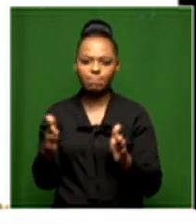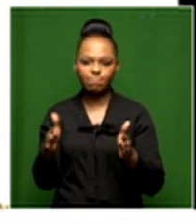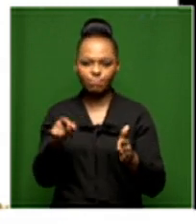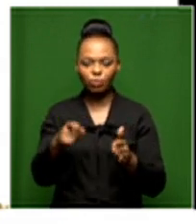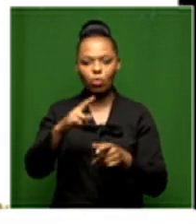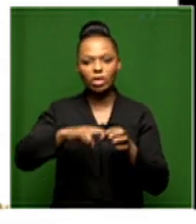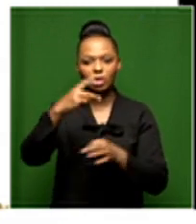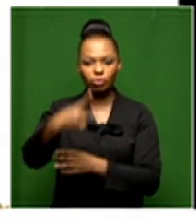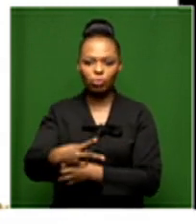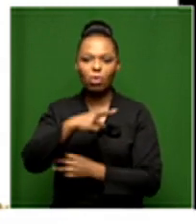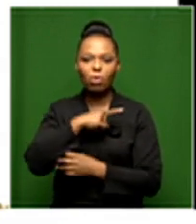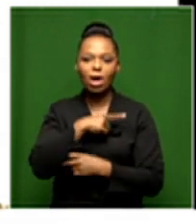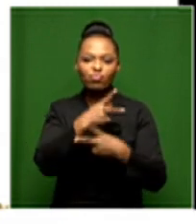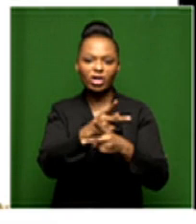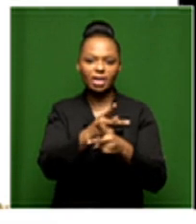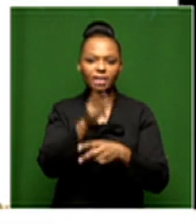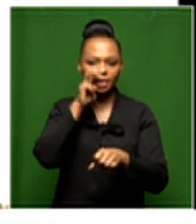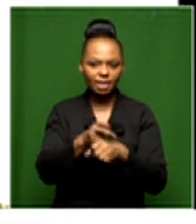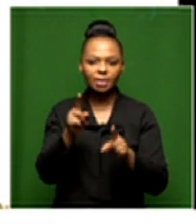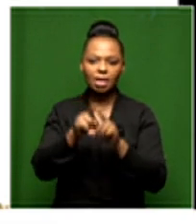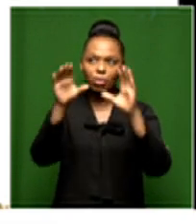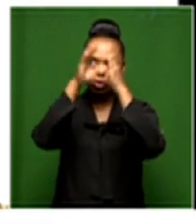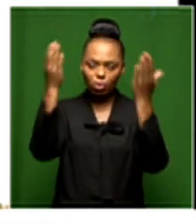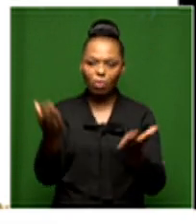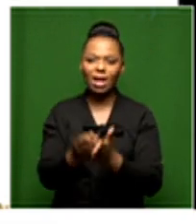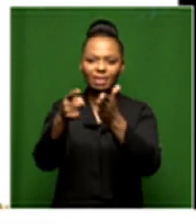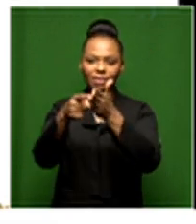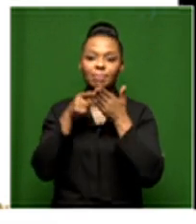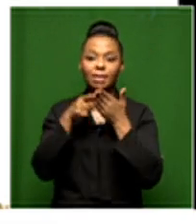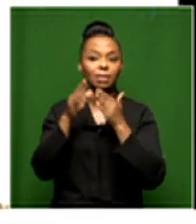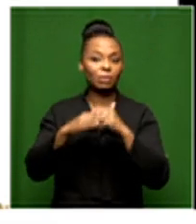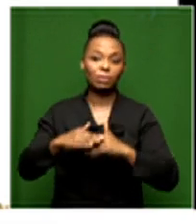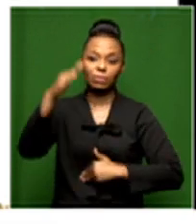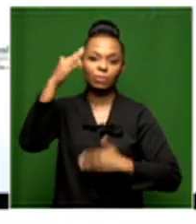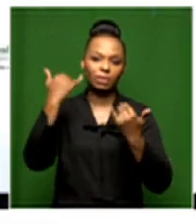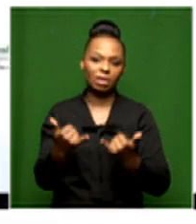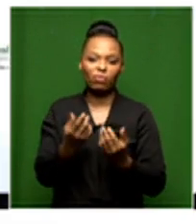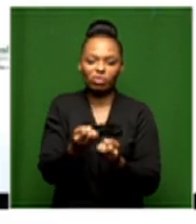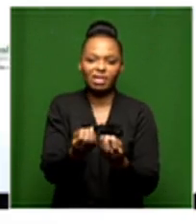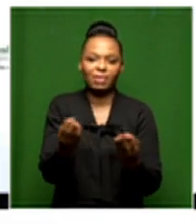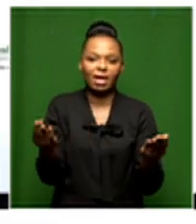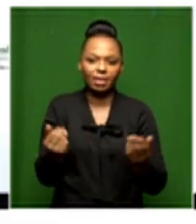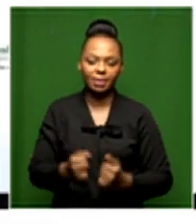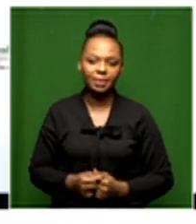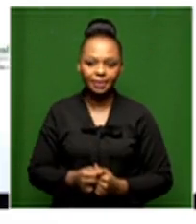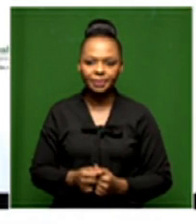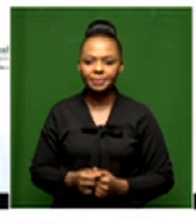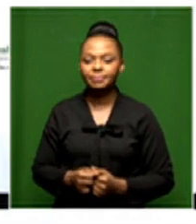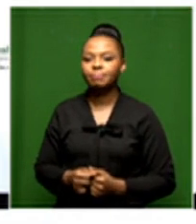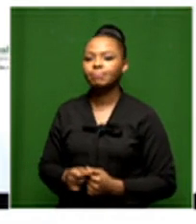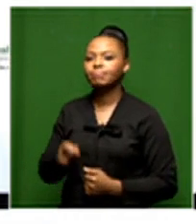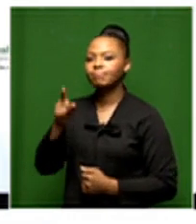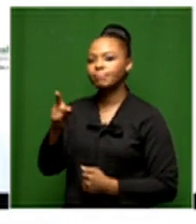much in production, and global demand is quite high relative to supply. So with